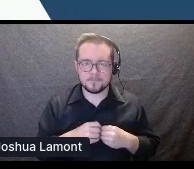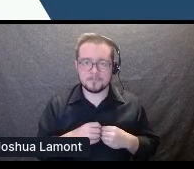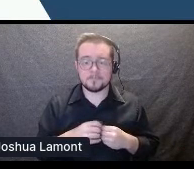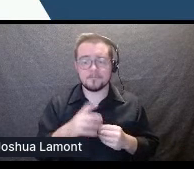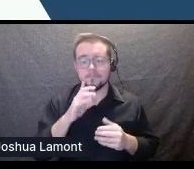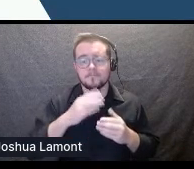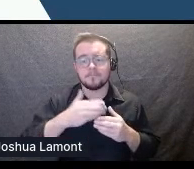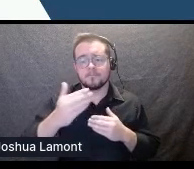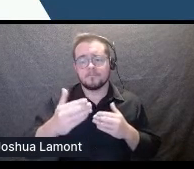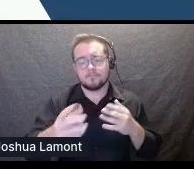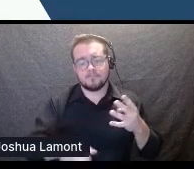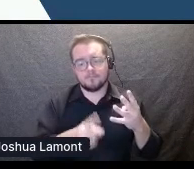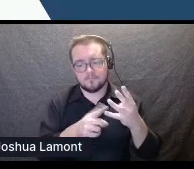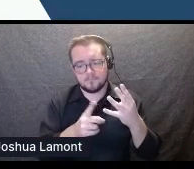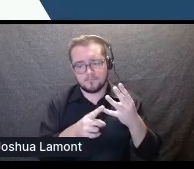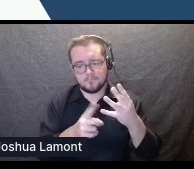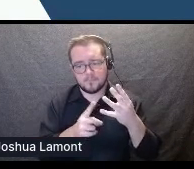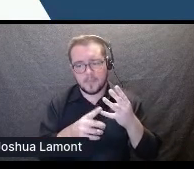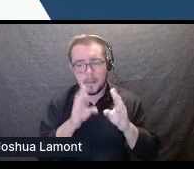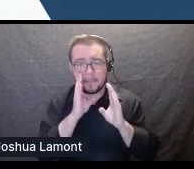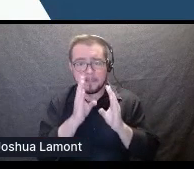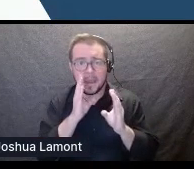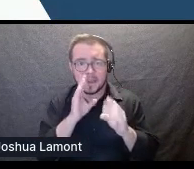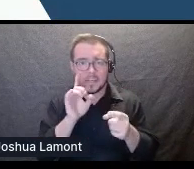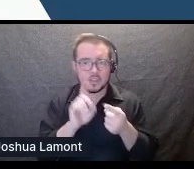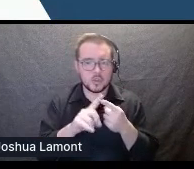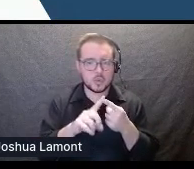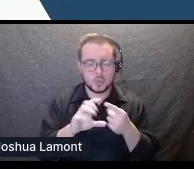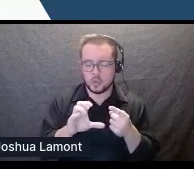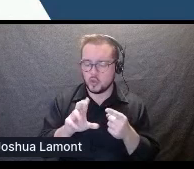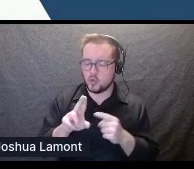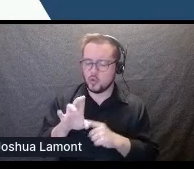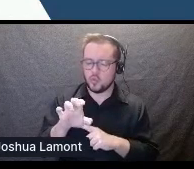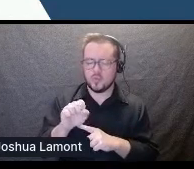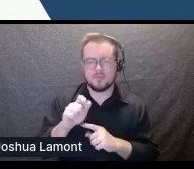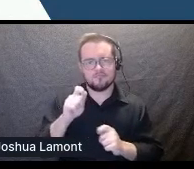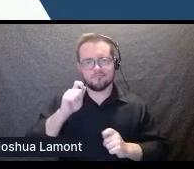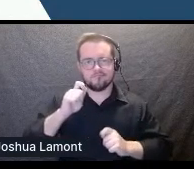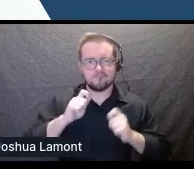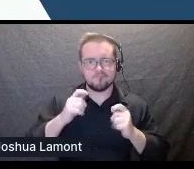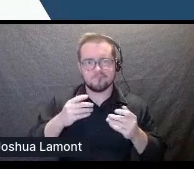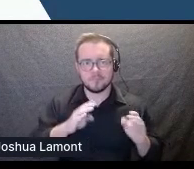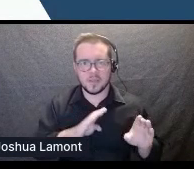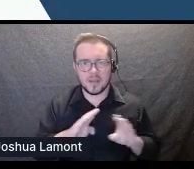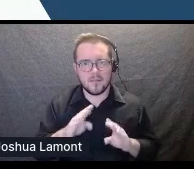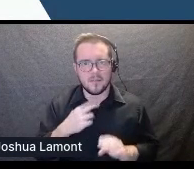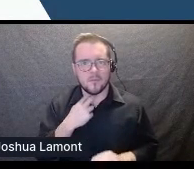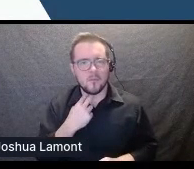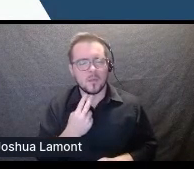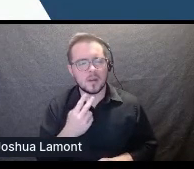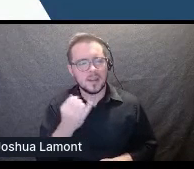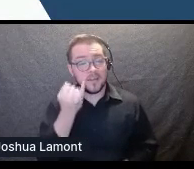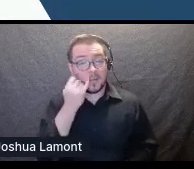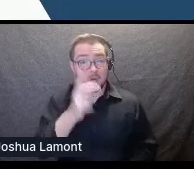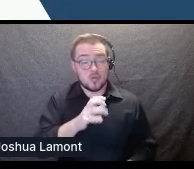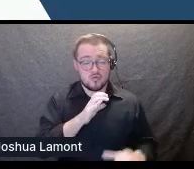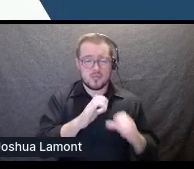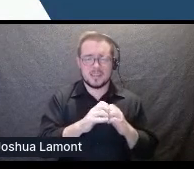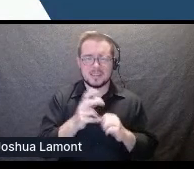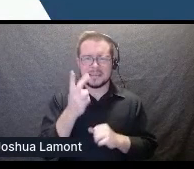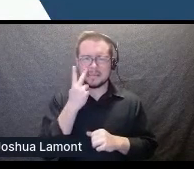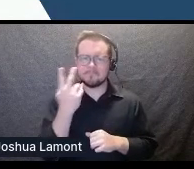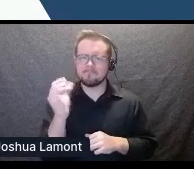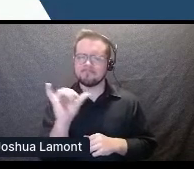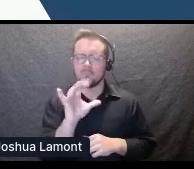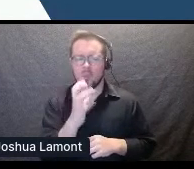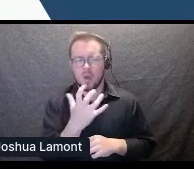And next up is pay attention to cues. So if a person you're communicating with seems to want to end the conversation, or if by contrast